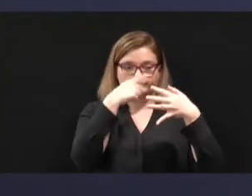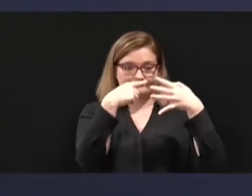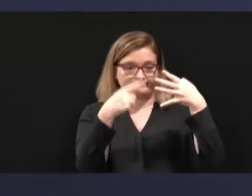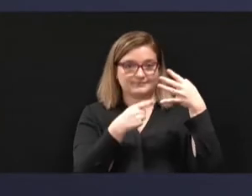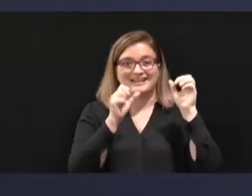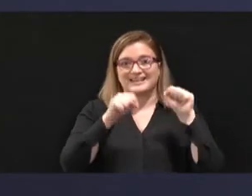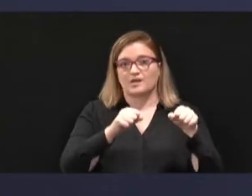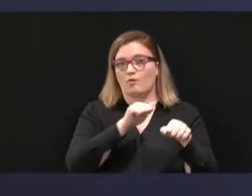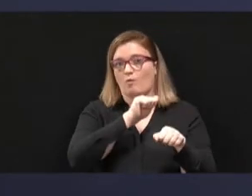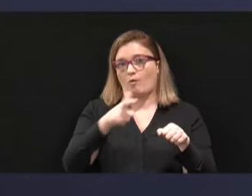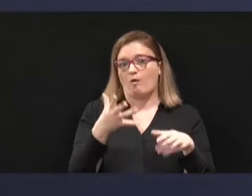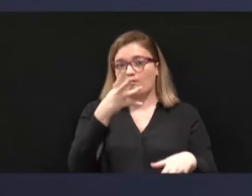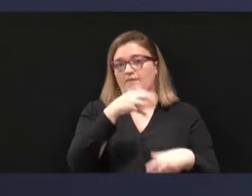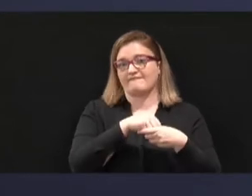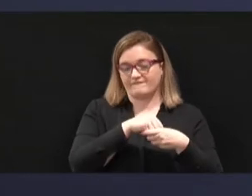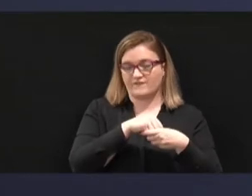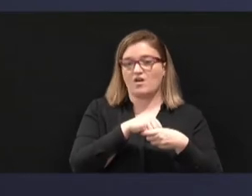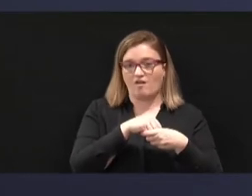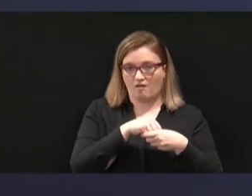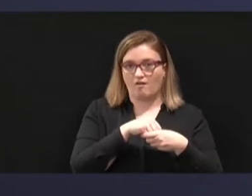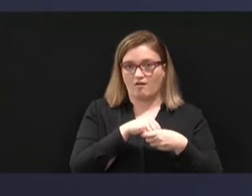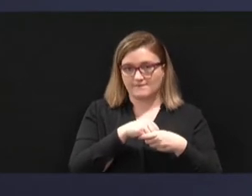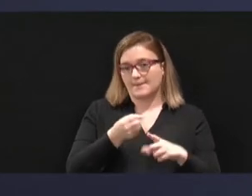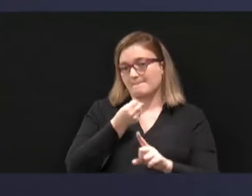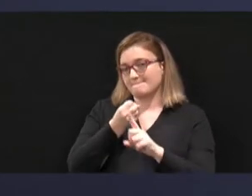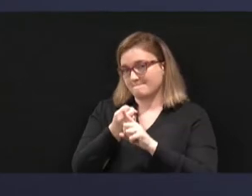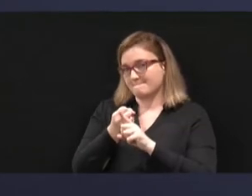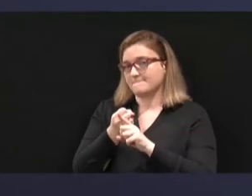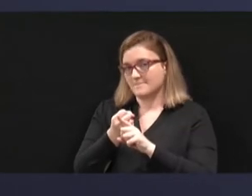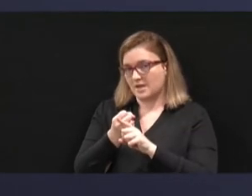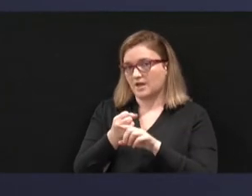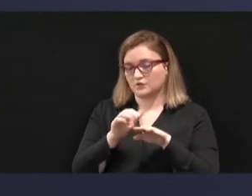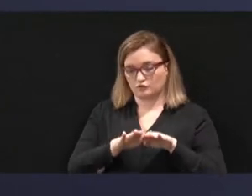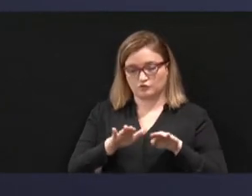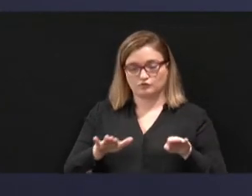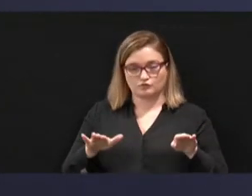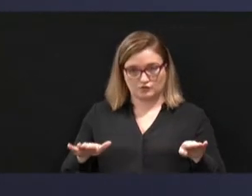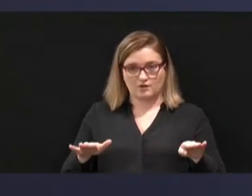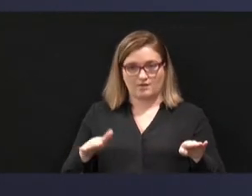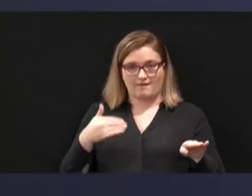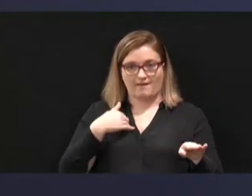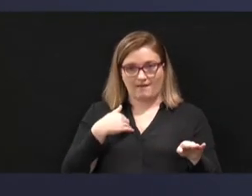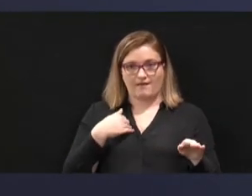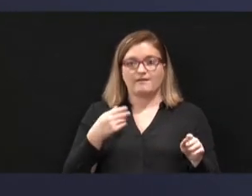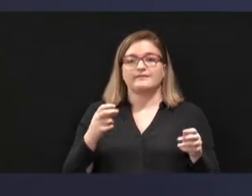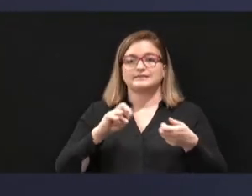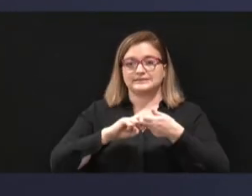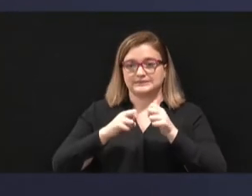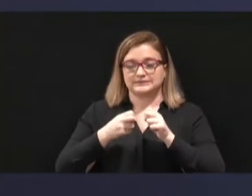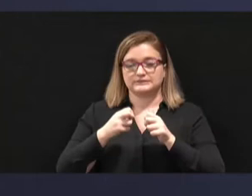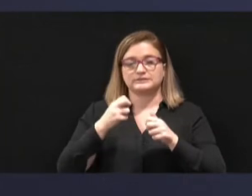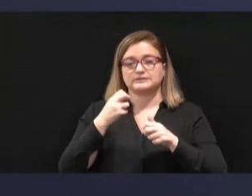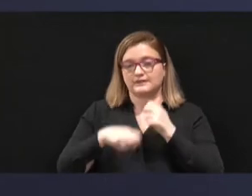can really make a child have more difficulty than the